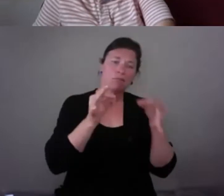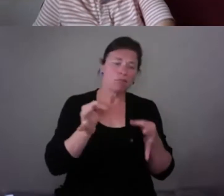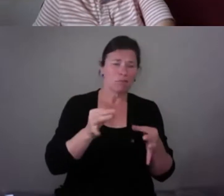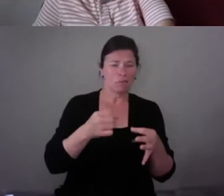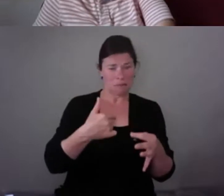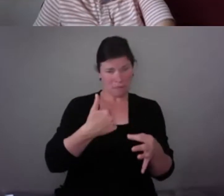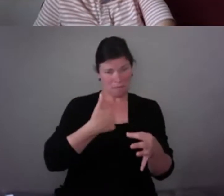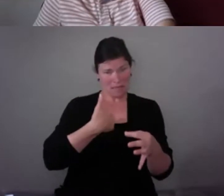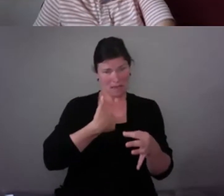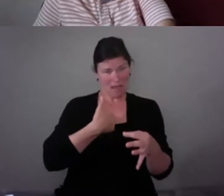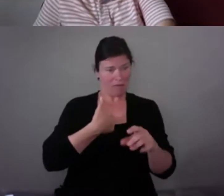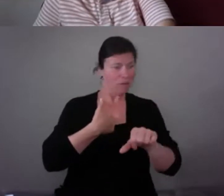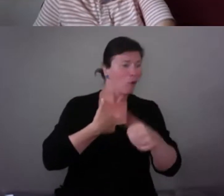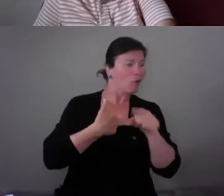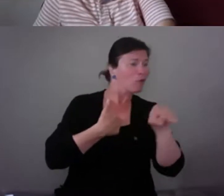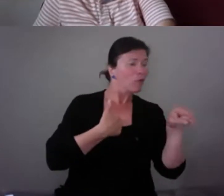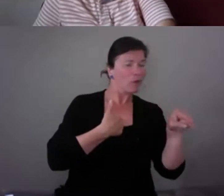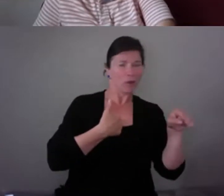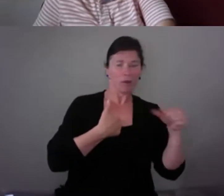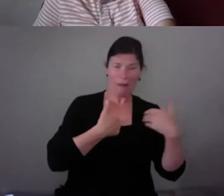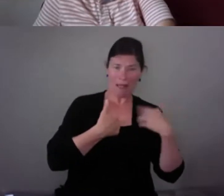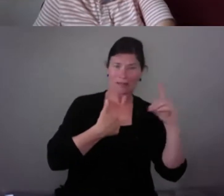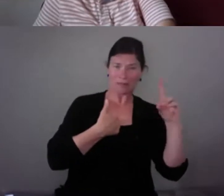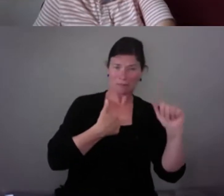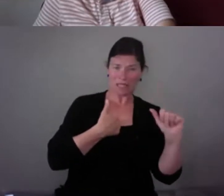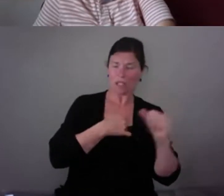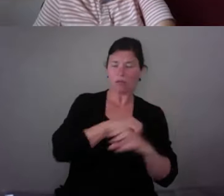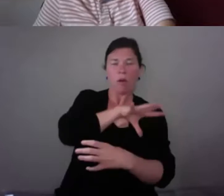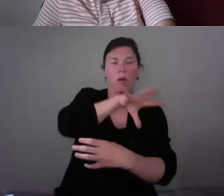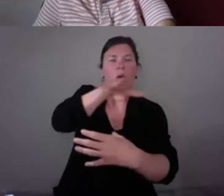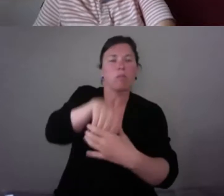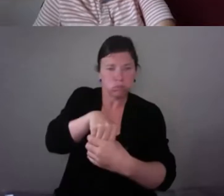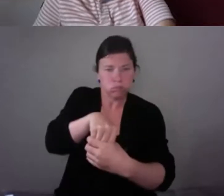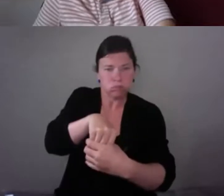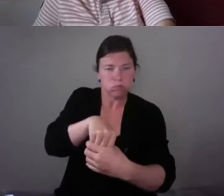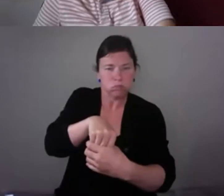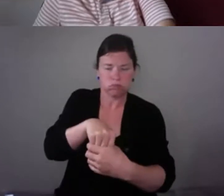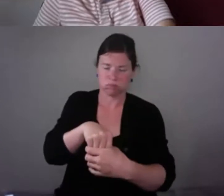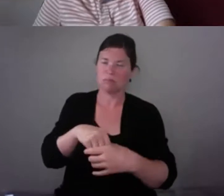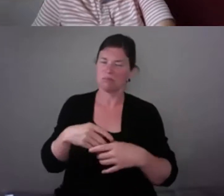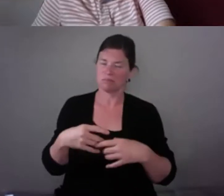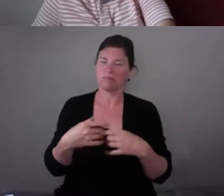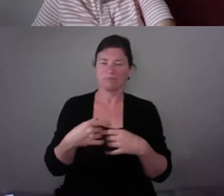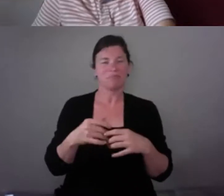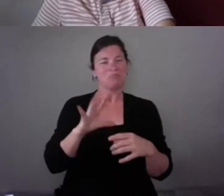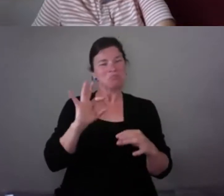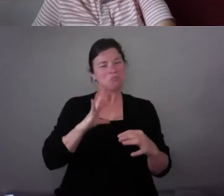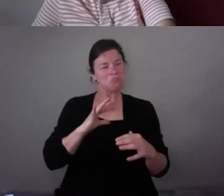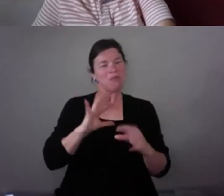other people with a disability are included, and it's a great family story